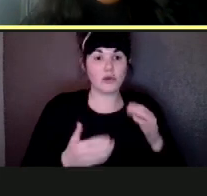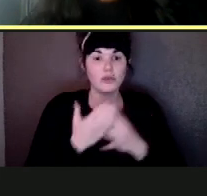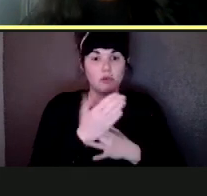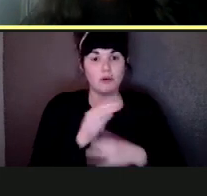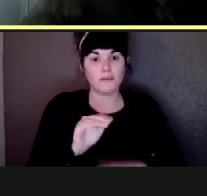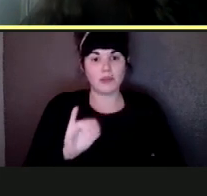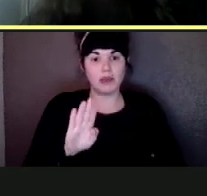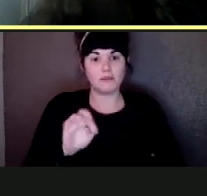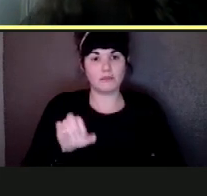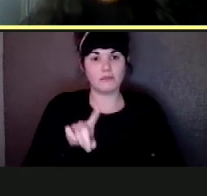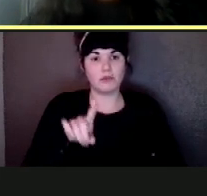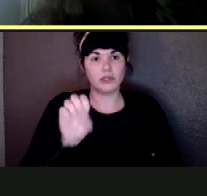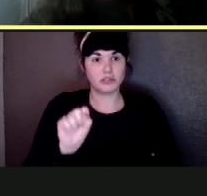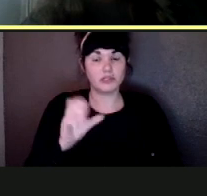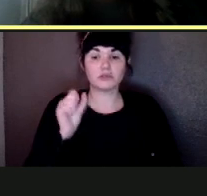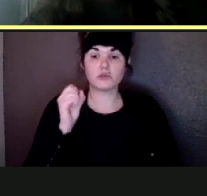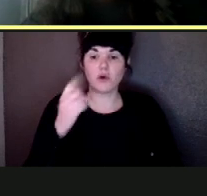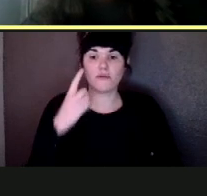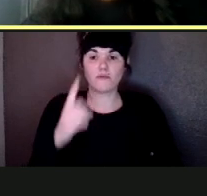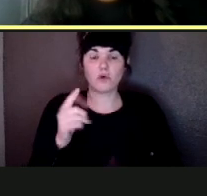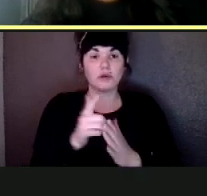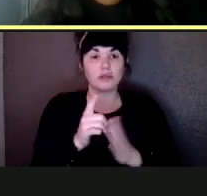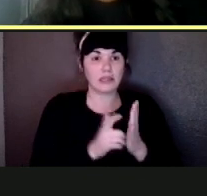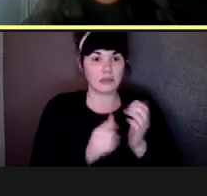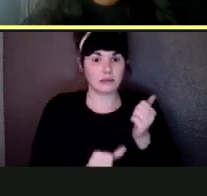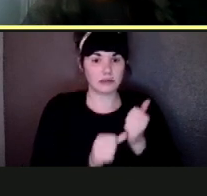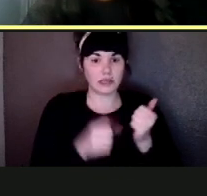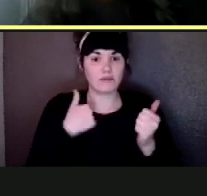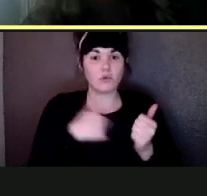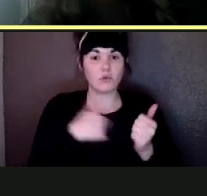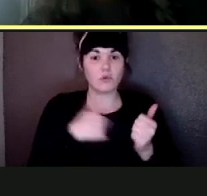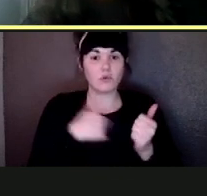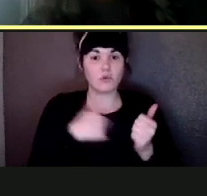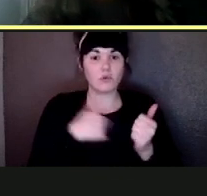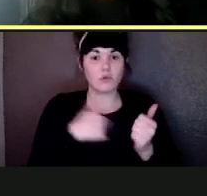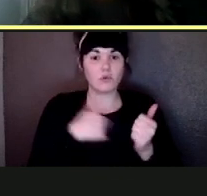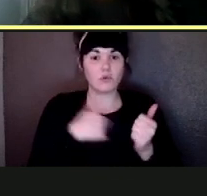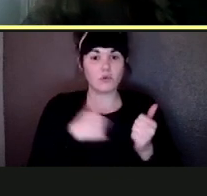Um, for MEET assistance, we do have some additional discretionary funds available.